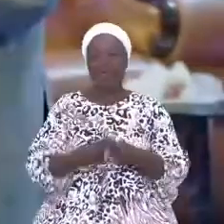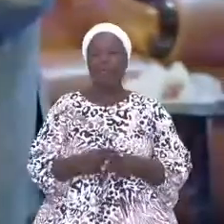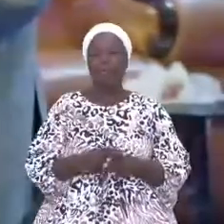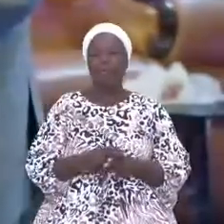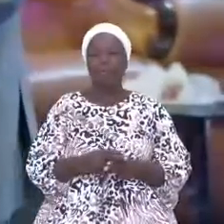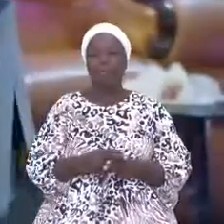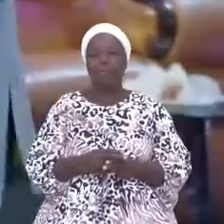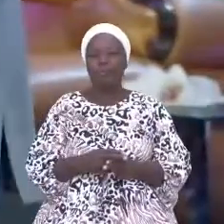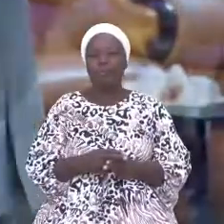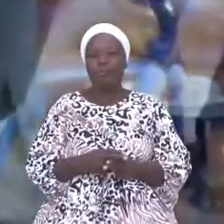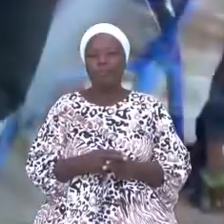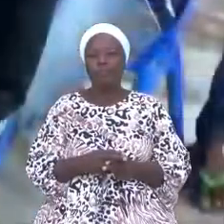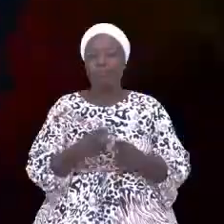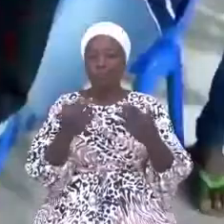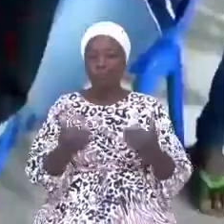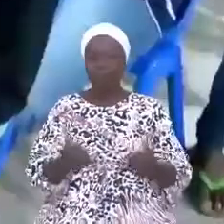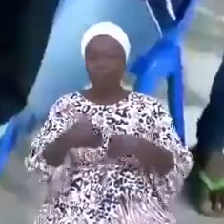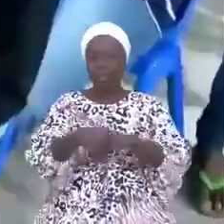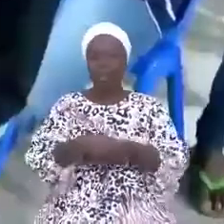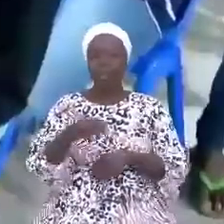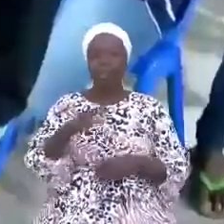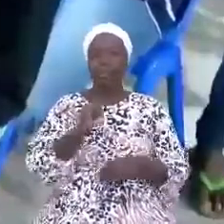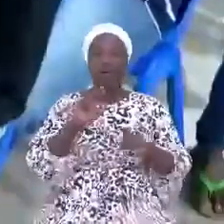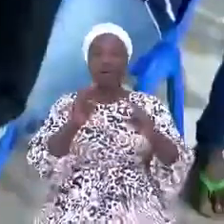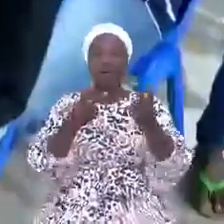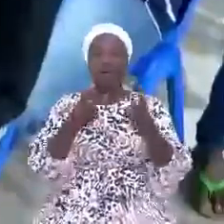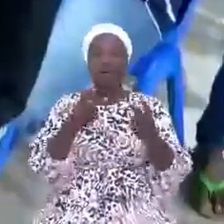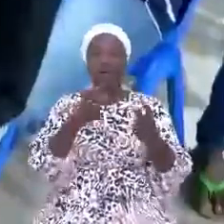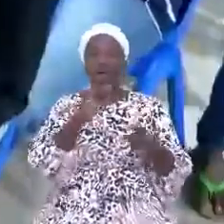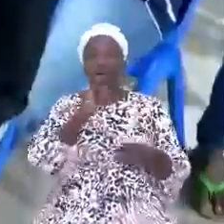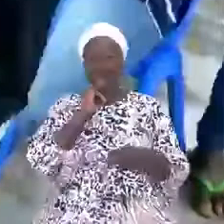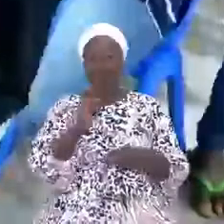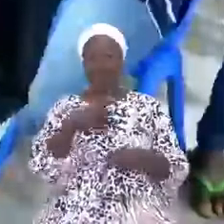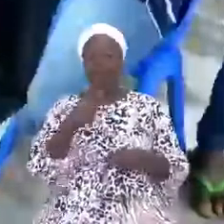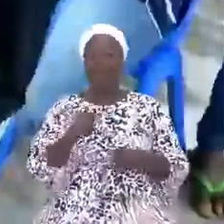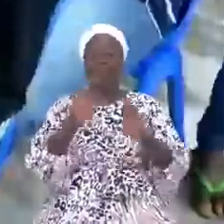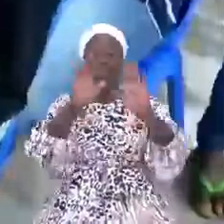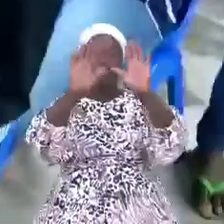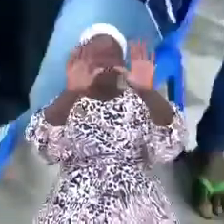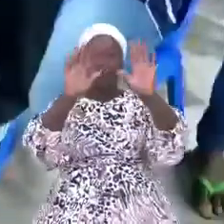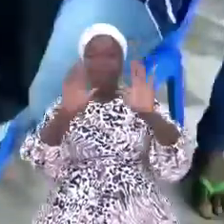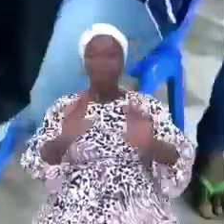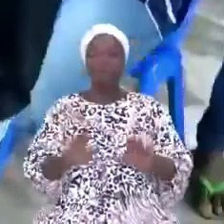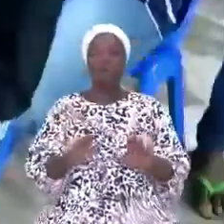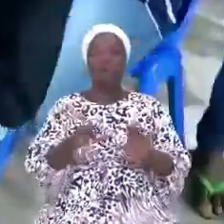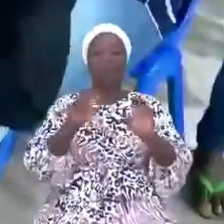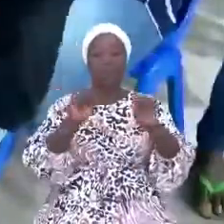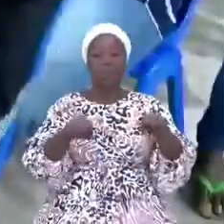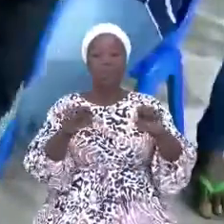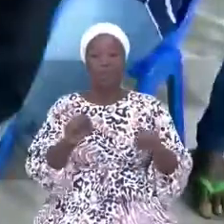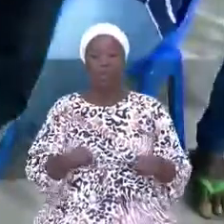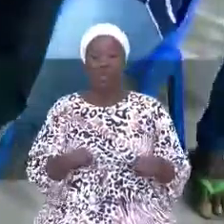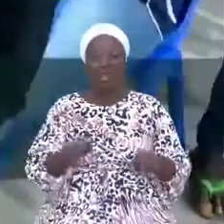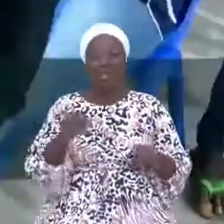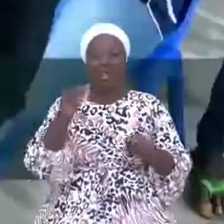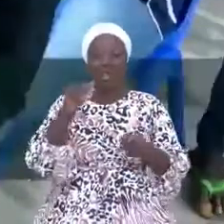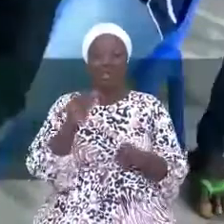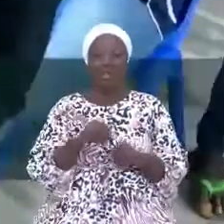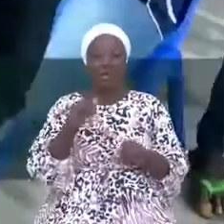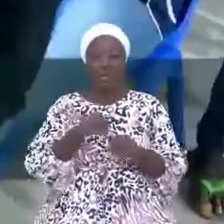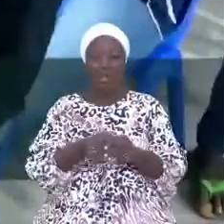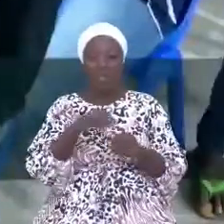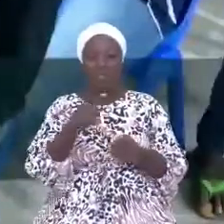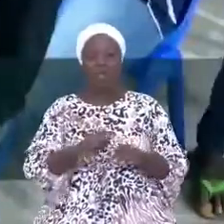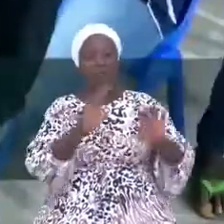name. Tonight we're talking about the miraculous possibilities in the mercy